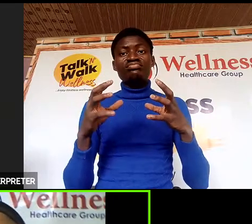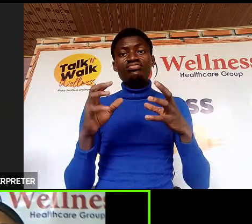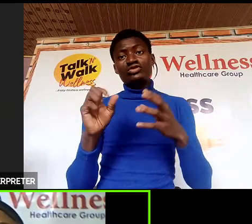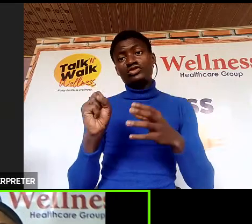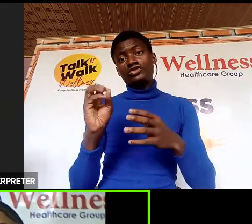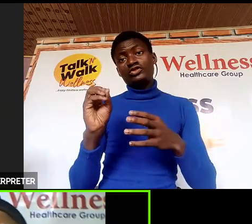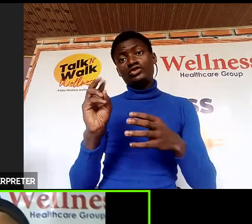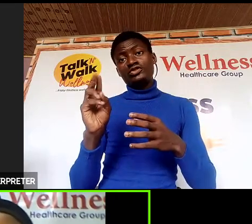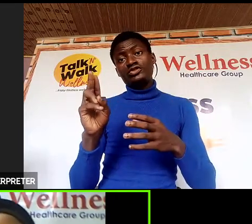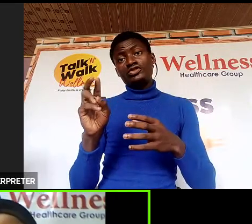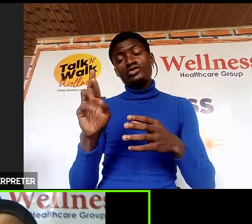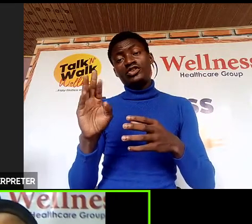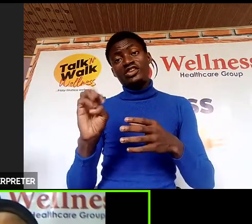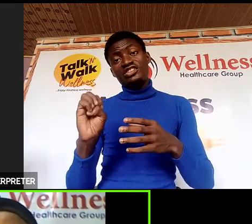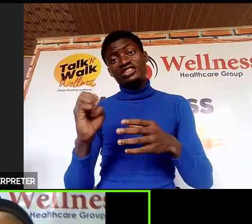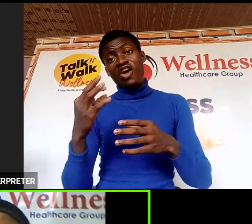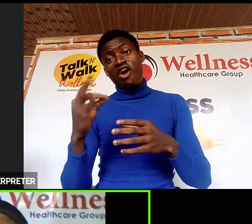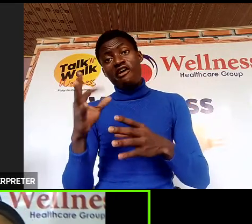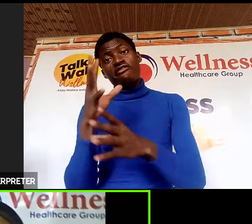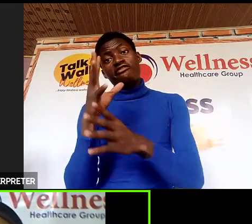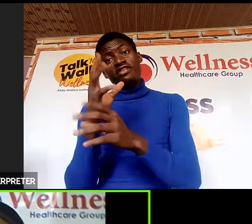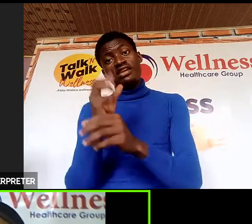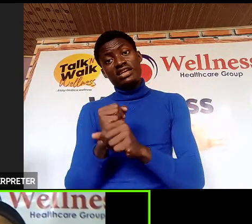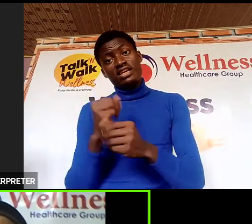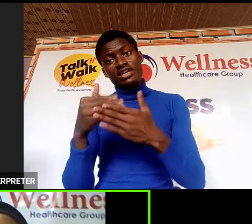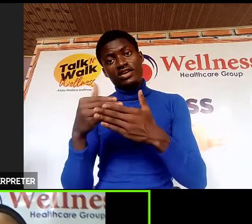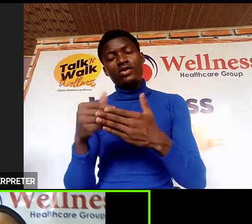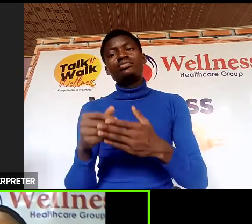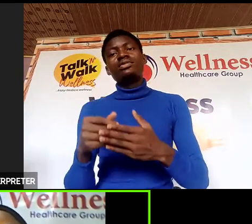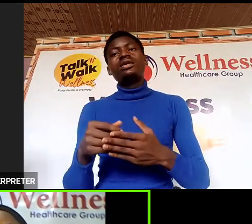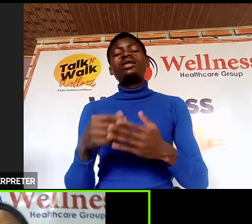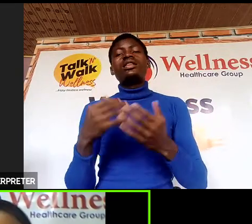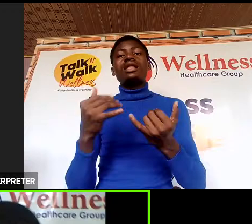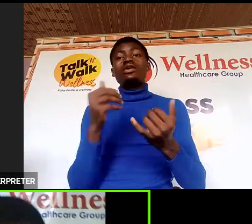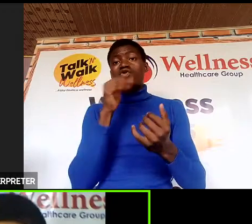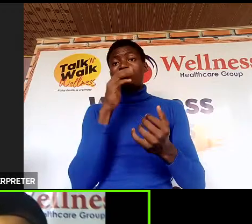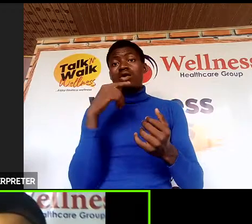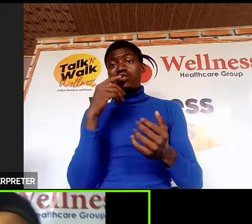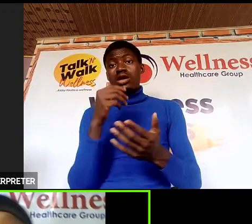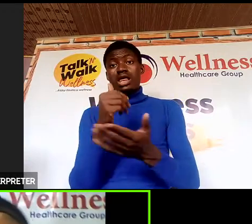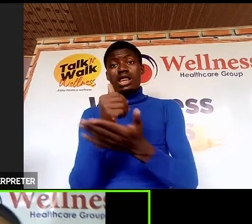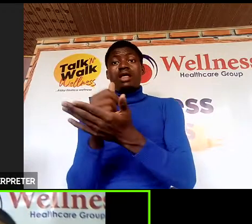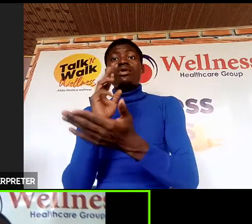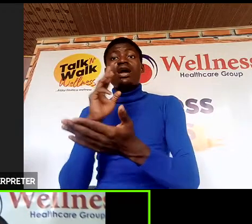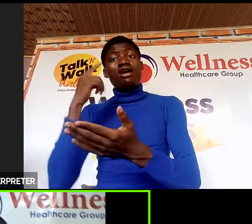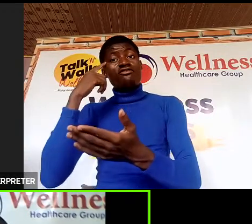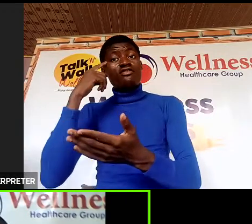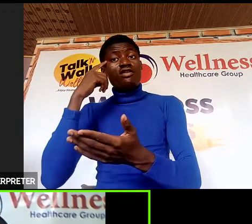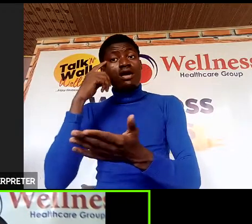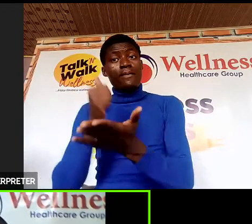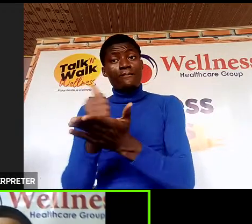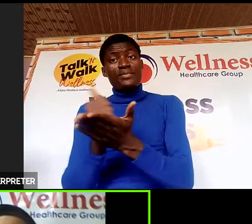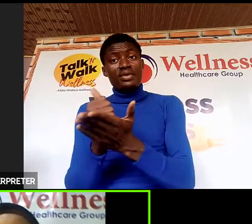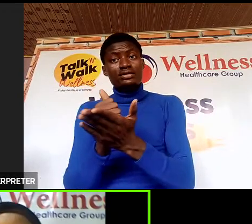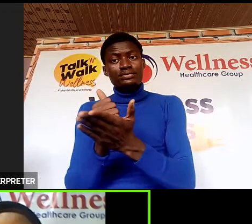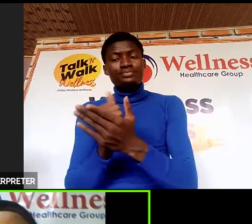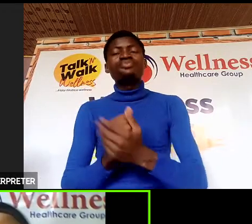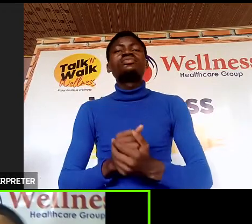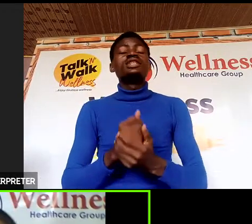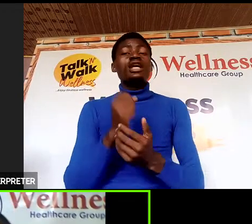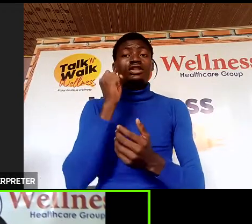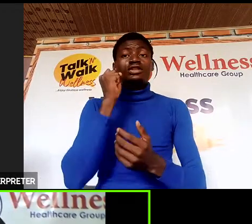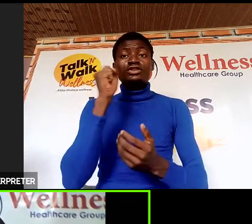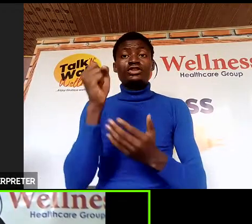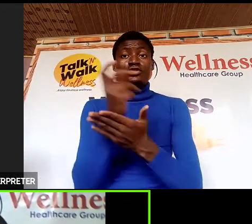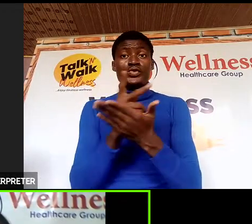she goes to buy my pepper and all that. She cooks. And one day she told me that these people in the market are blaming her that Wala is too much, but they will still